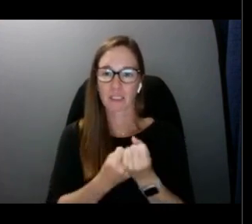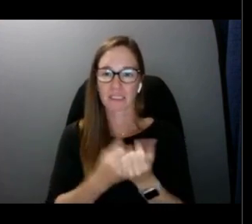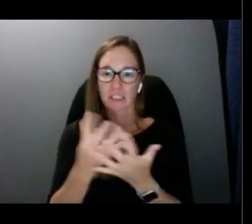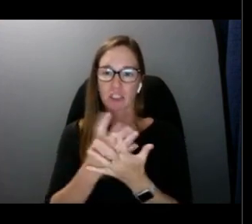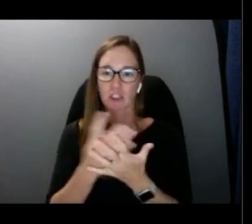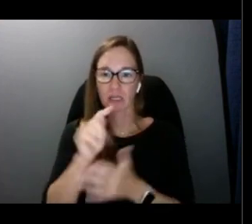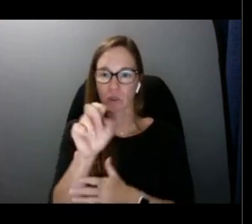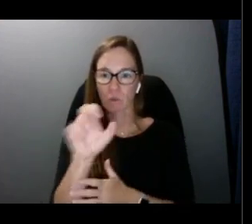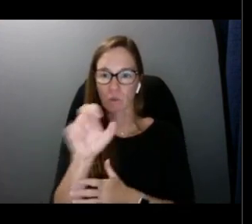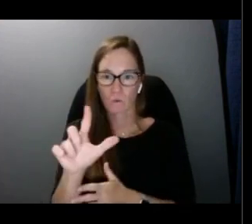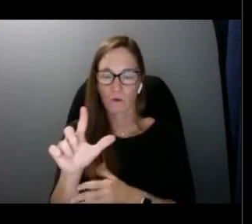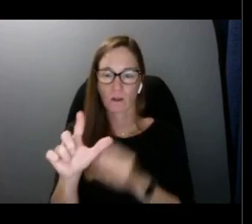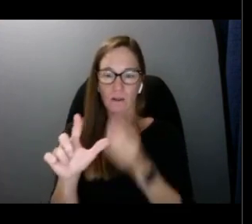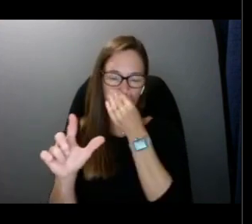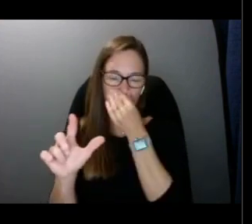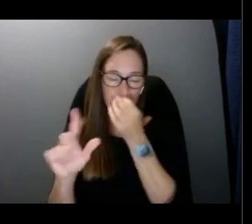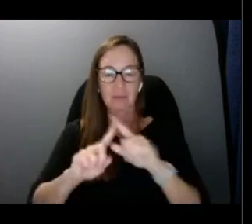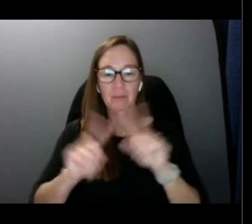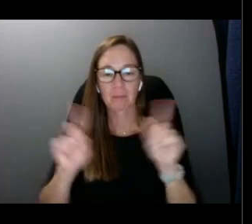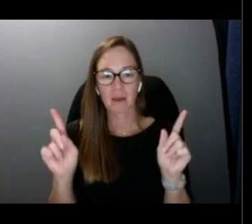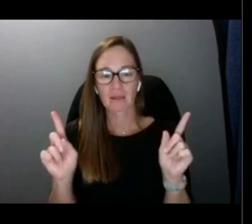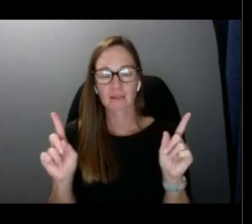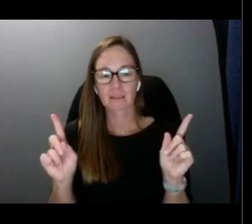tool. But